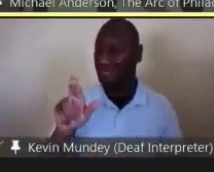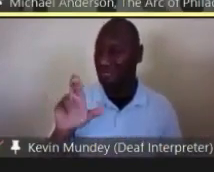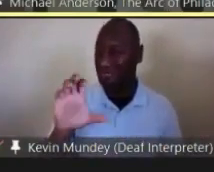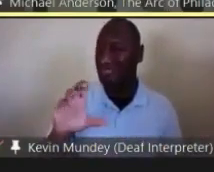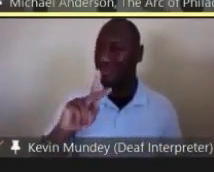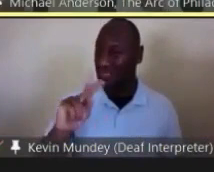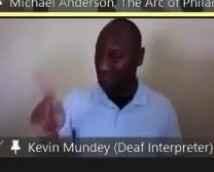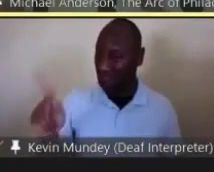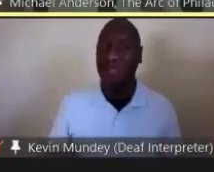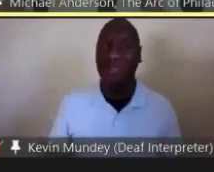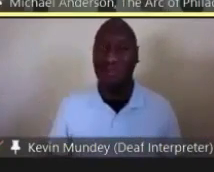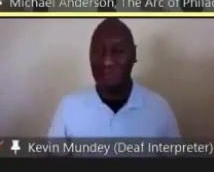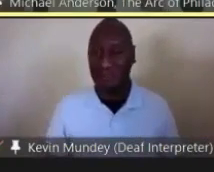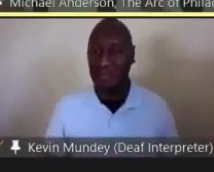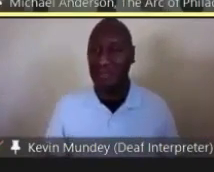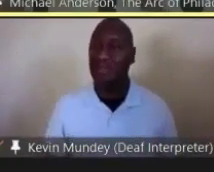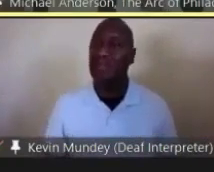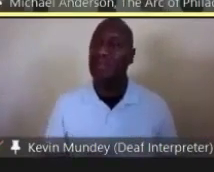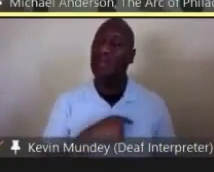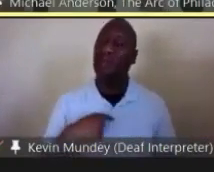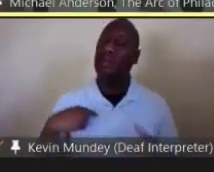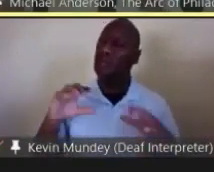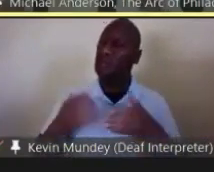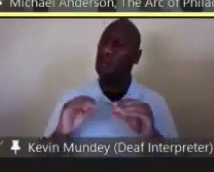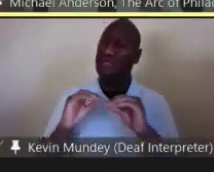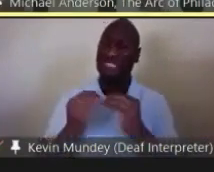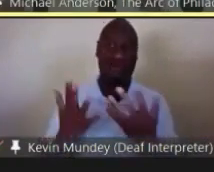advocacy organization that